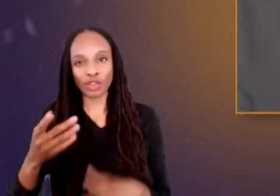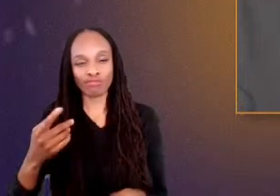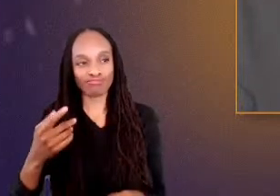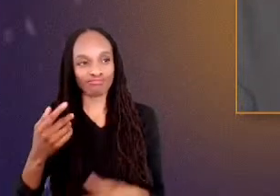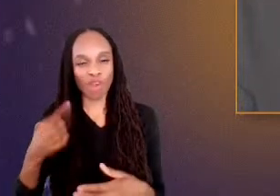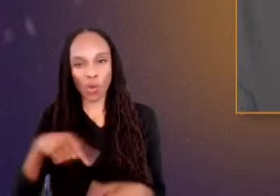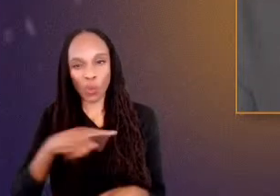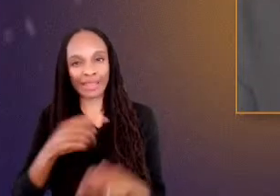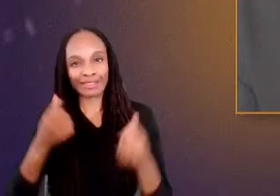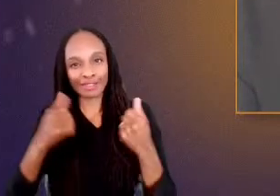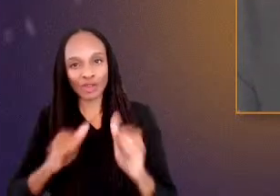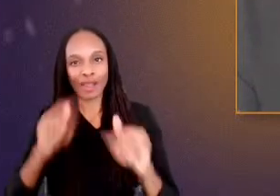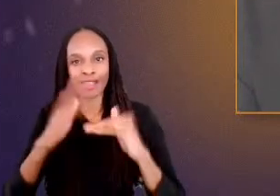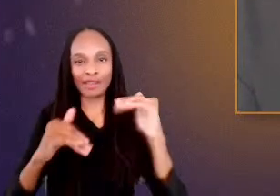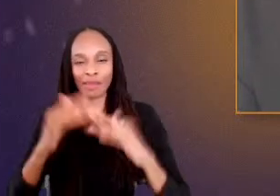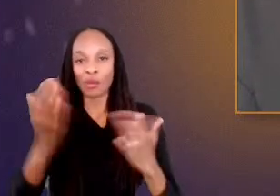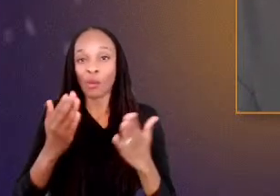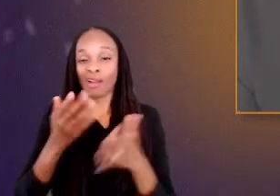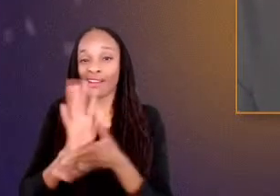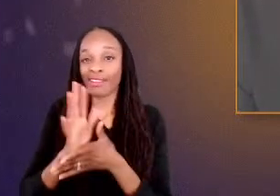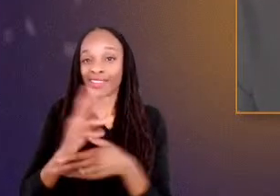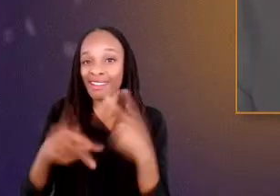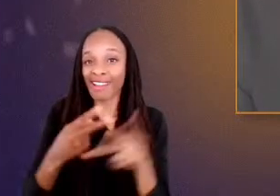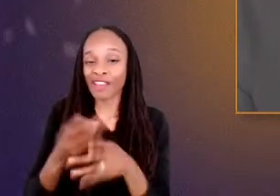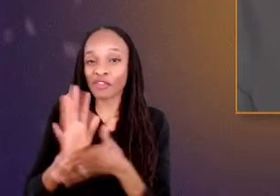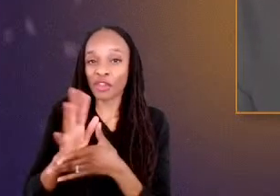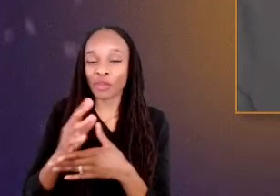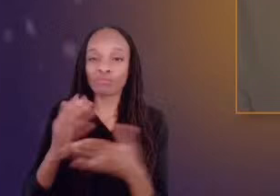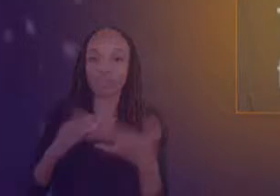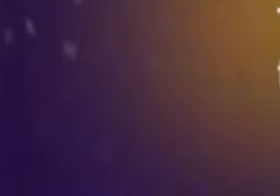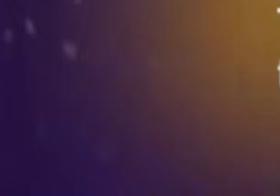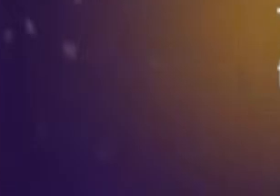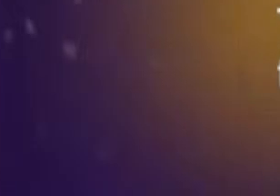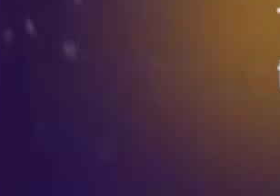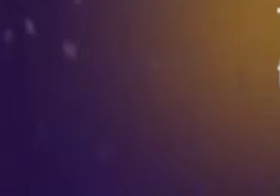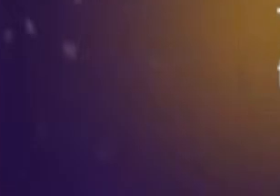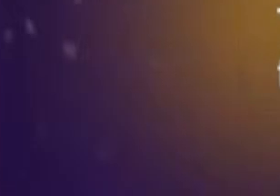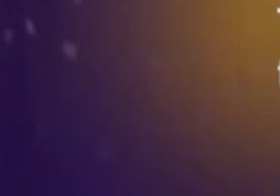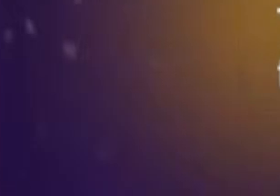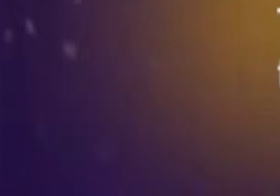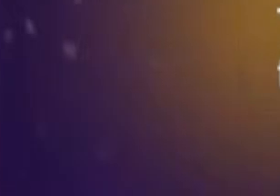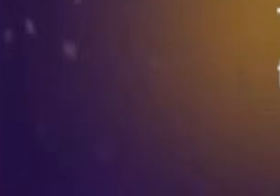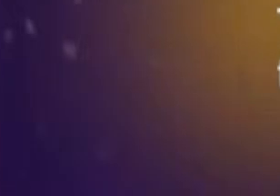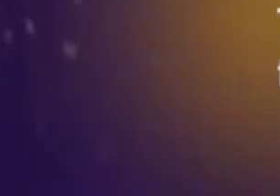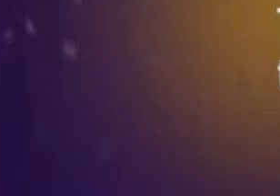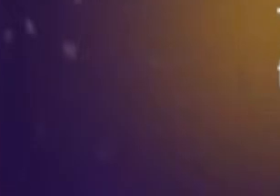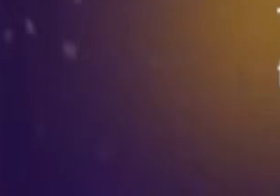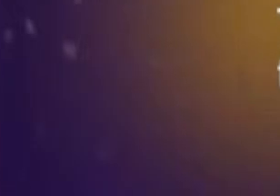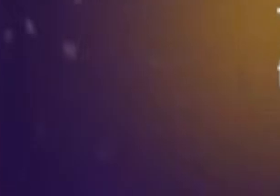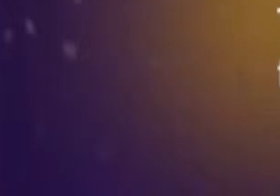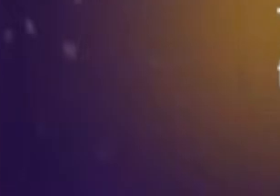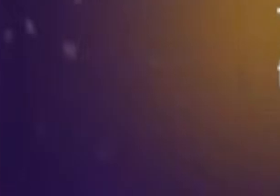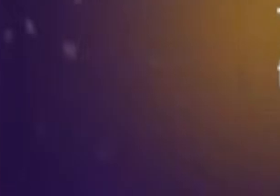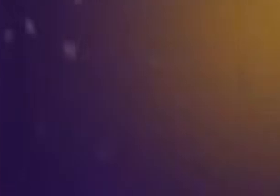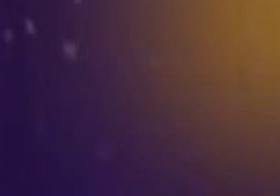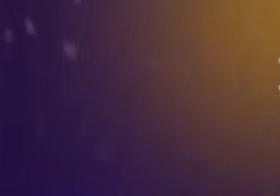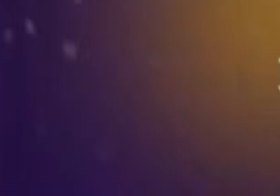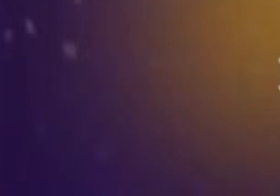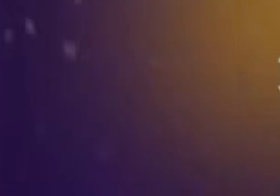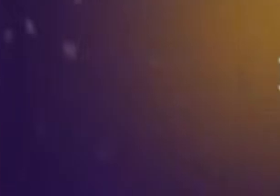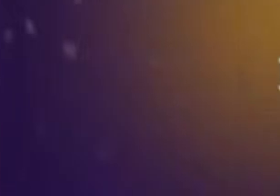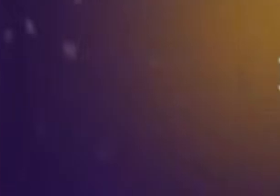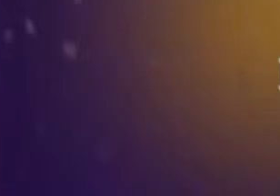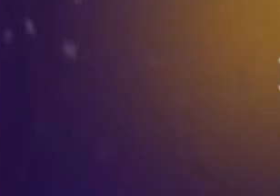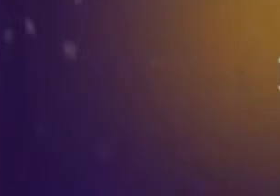we're trying to build. So if we could play what do we want from film festivals? Truly thinking about what we want to share with each other.